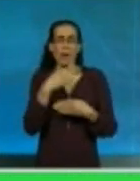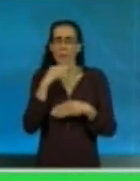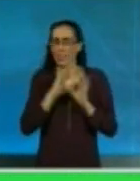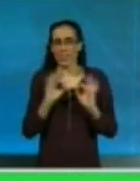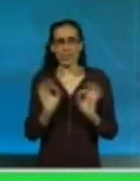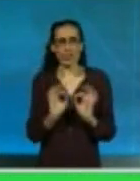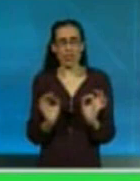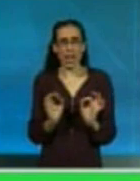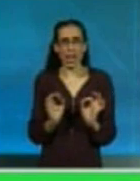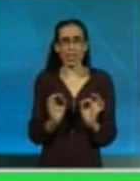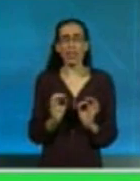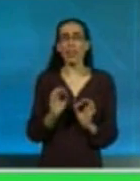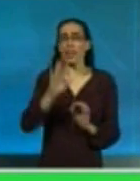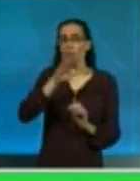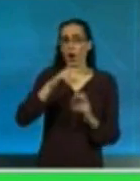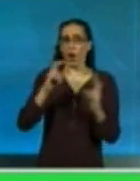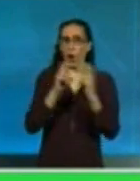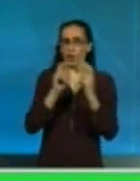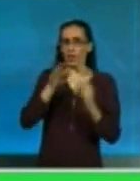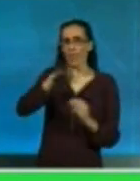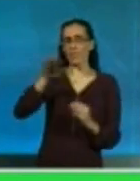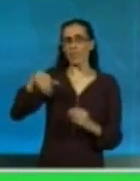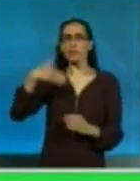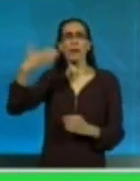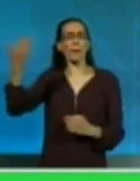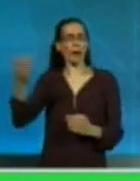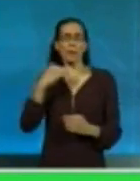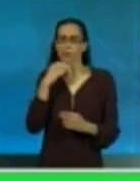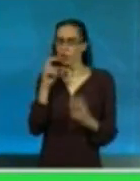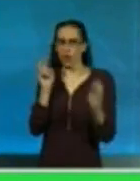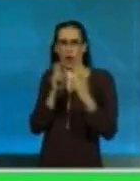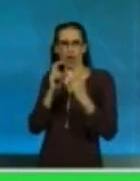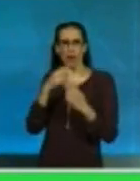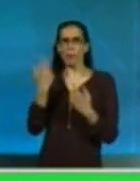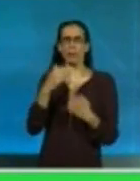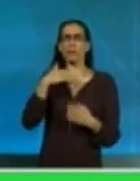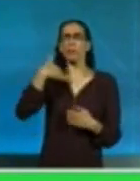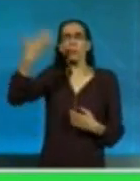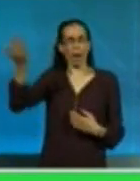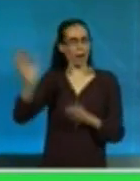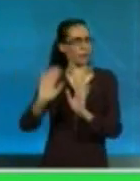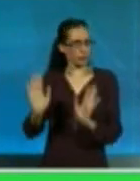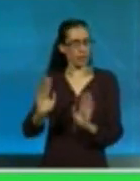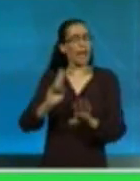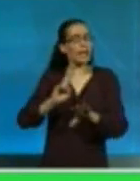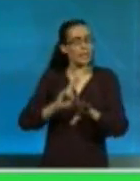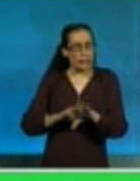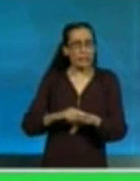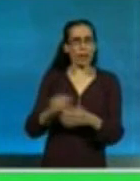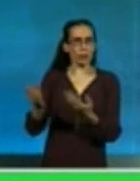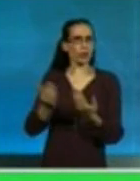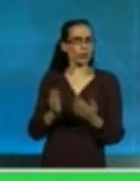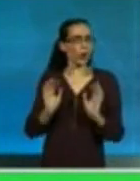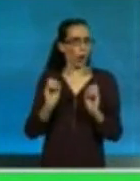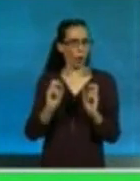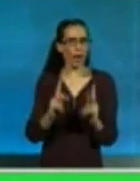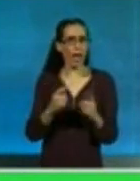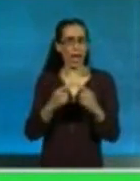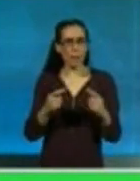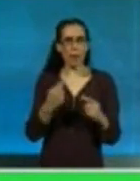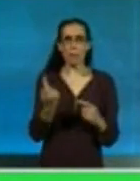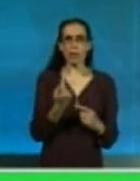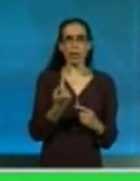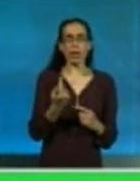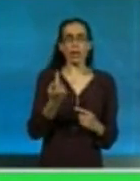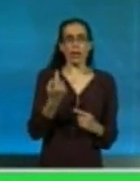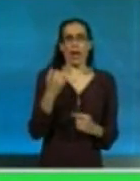xejn kontra l-ebda proxmu, kontra daw il-barranin, aħna m'aħniex razzisti, però kemm Maltin, kemm barranin, daw kollha li